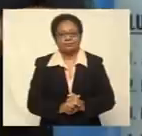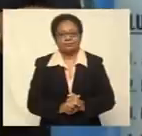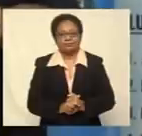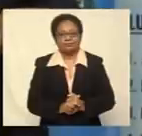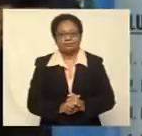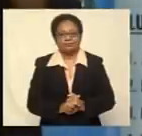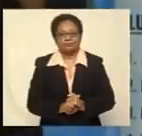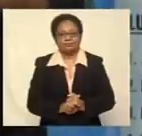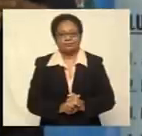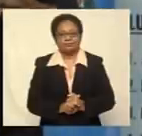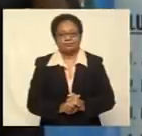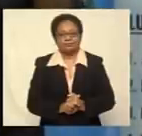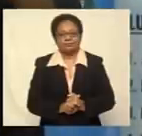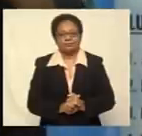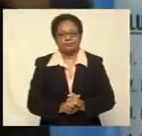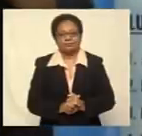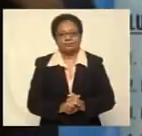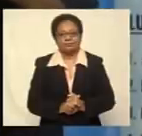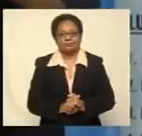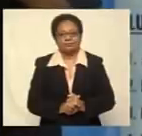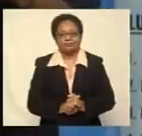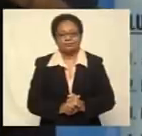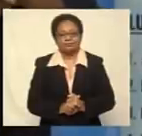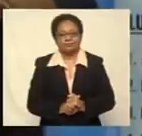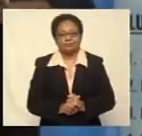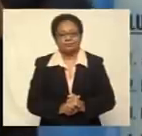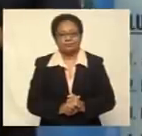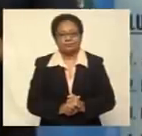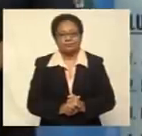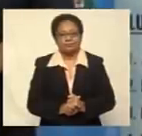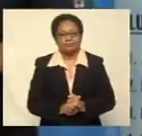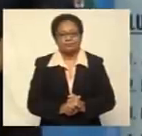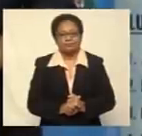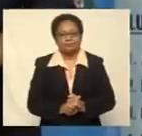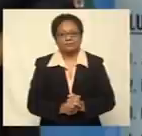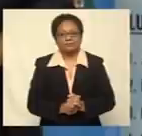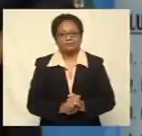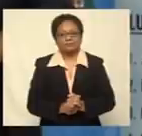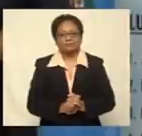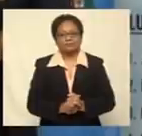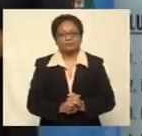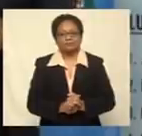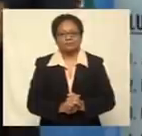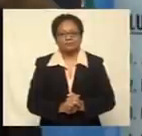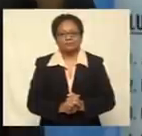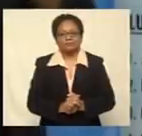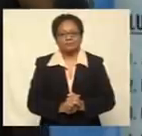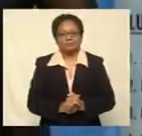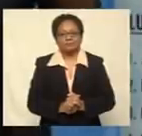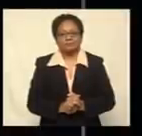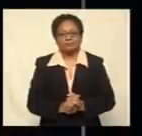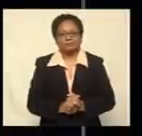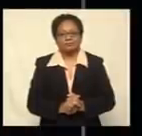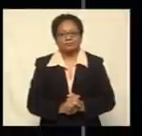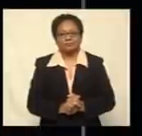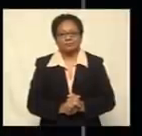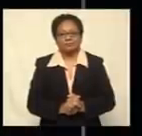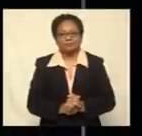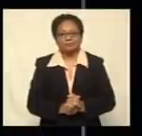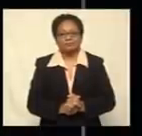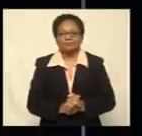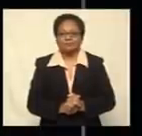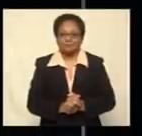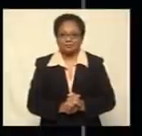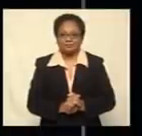individuals as particularly high risk. All have been identified, swabbed, and entered into quarantine. And